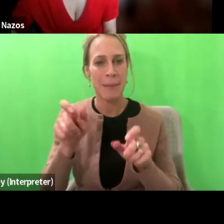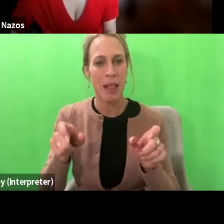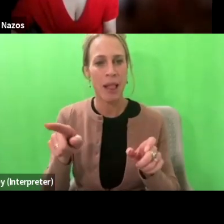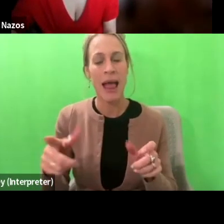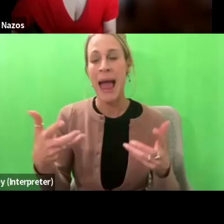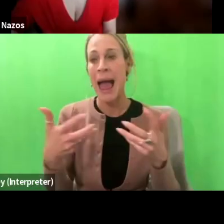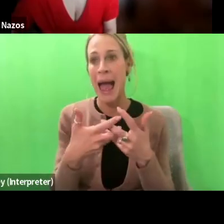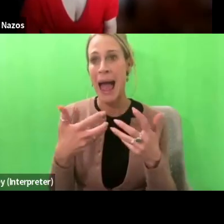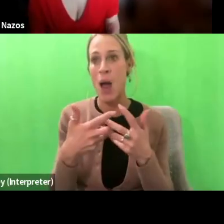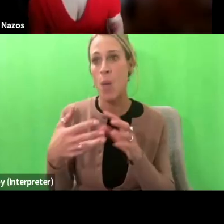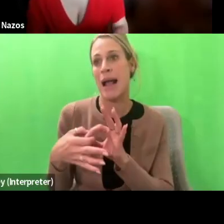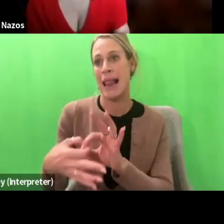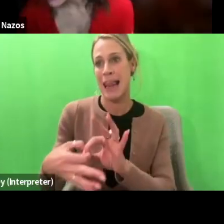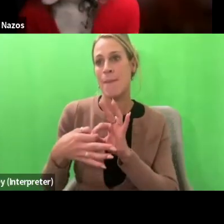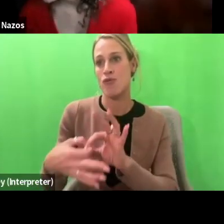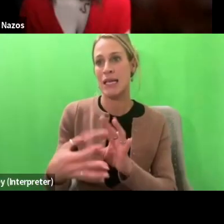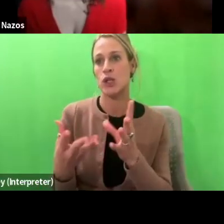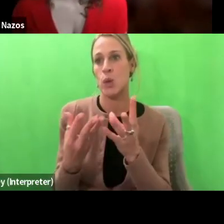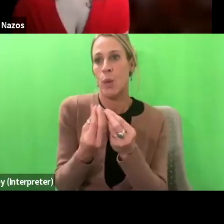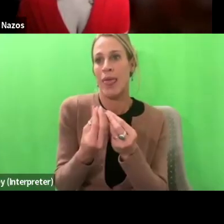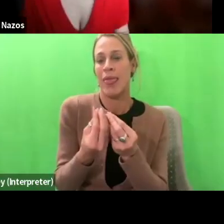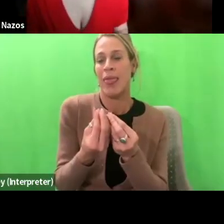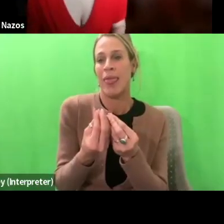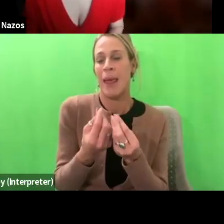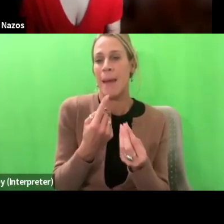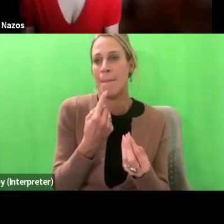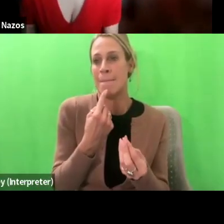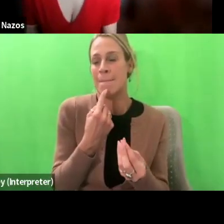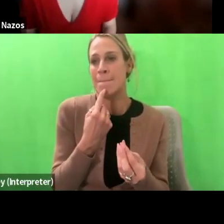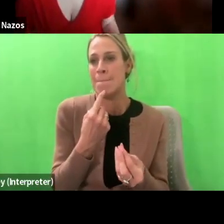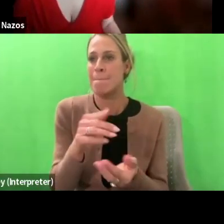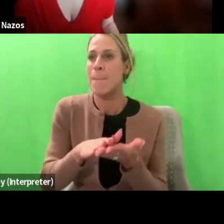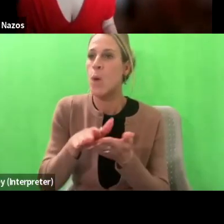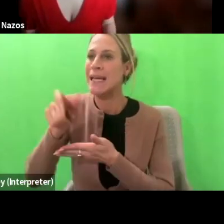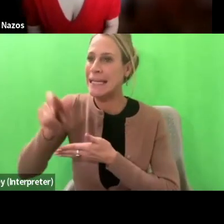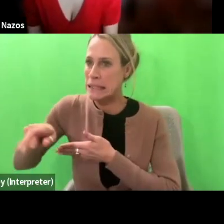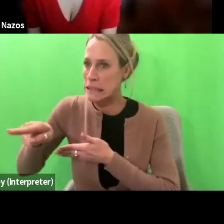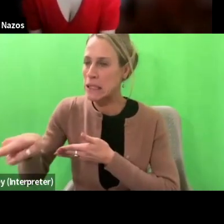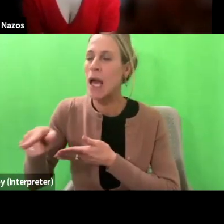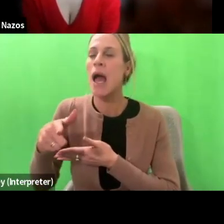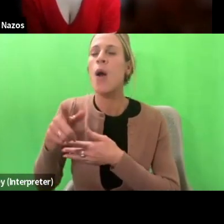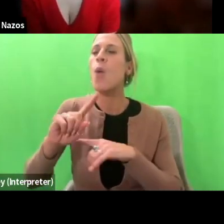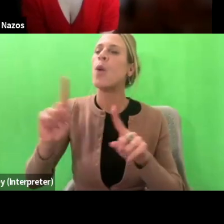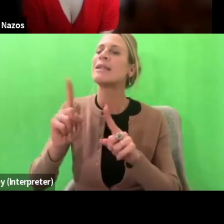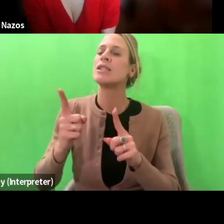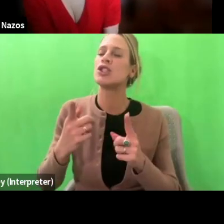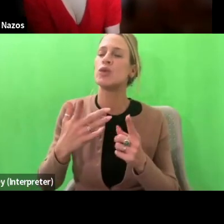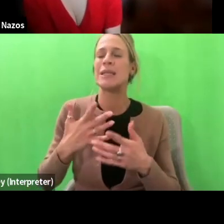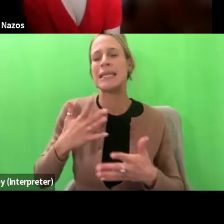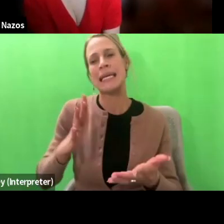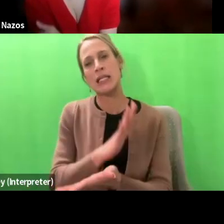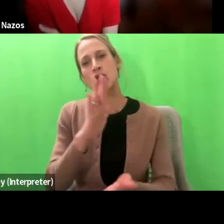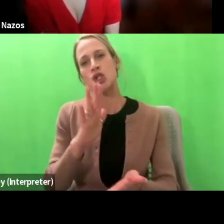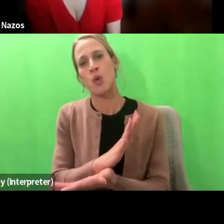how did your collaborations with the poets begin? And what did you love most about the experience on a human